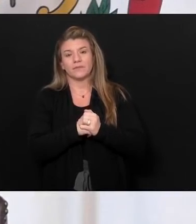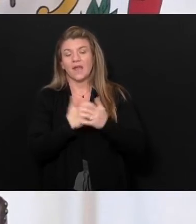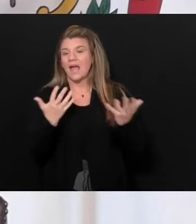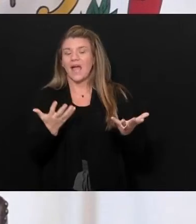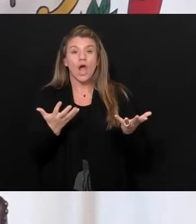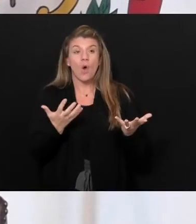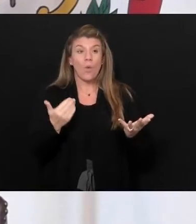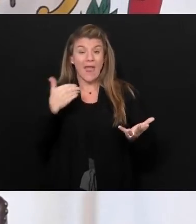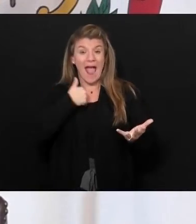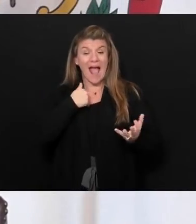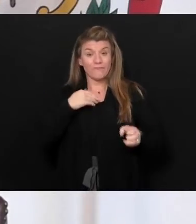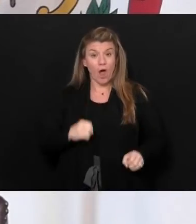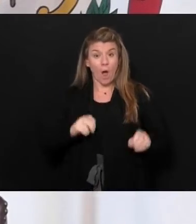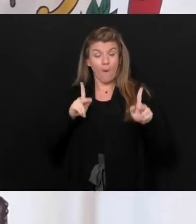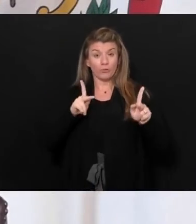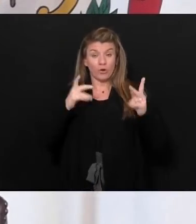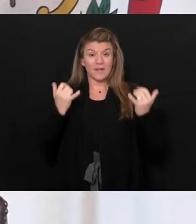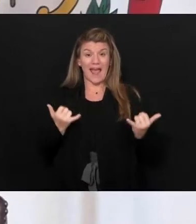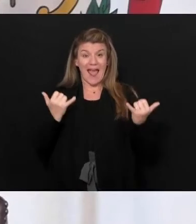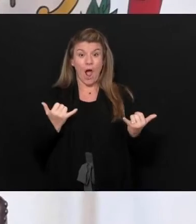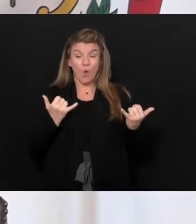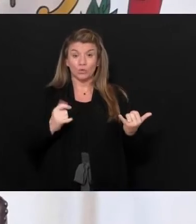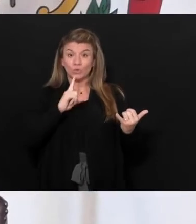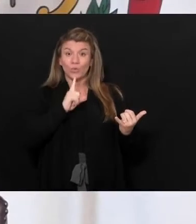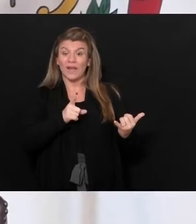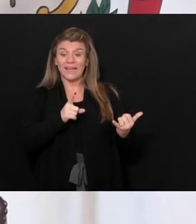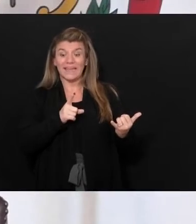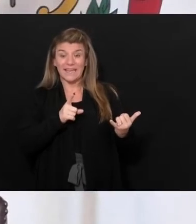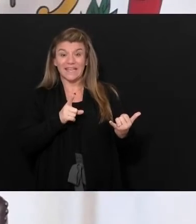We've got an opportunity here to really